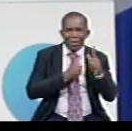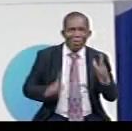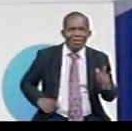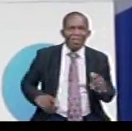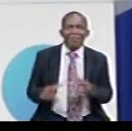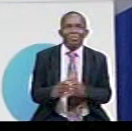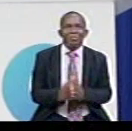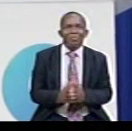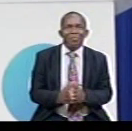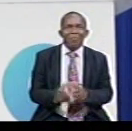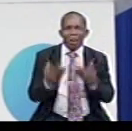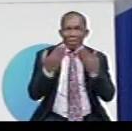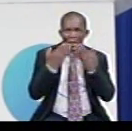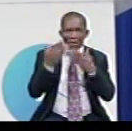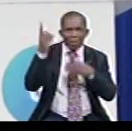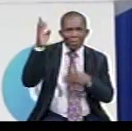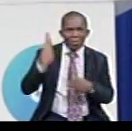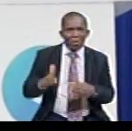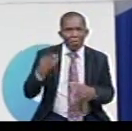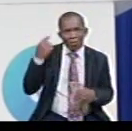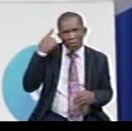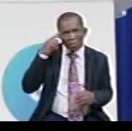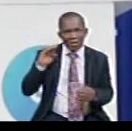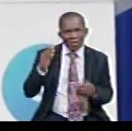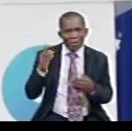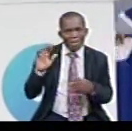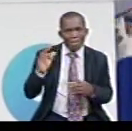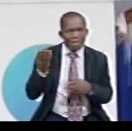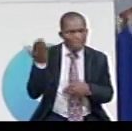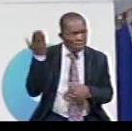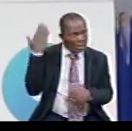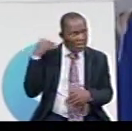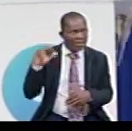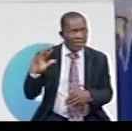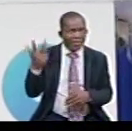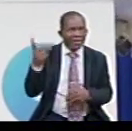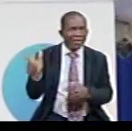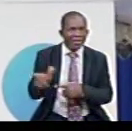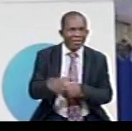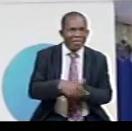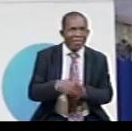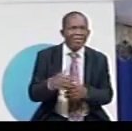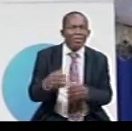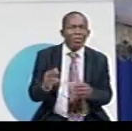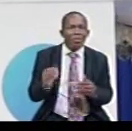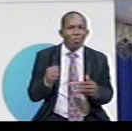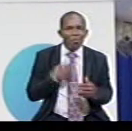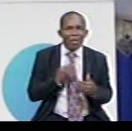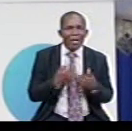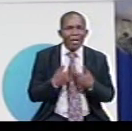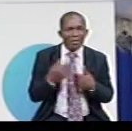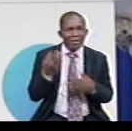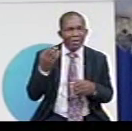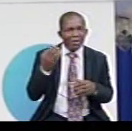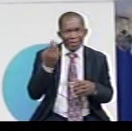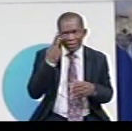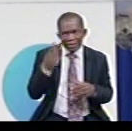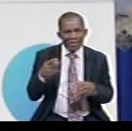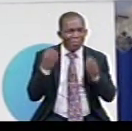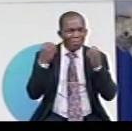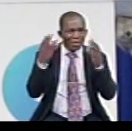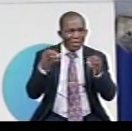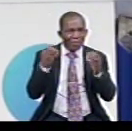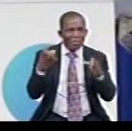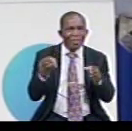Thank God for these 3 days, what we have heard with our ears and what we are seeing with our eyes as we come to the